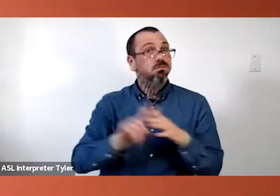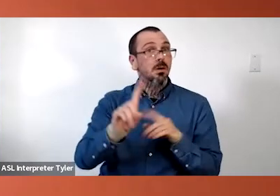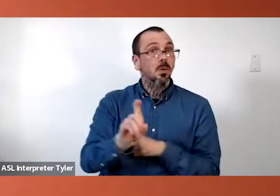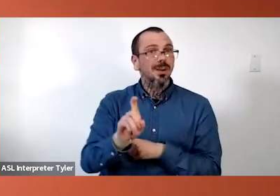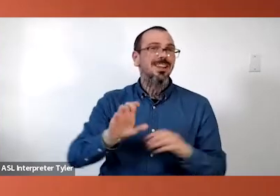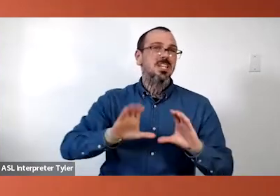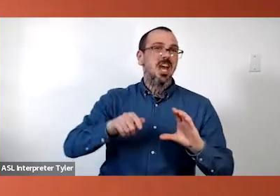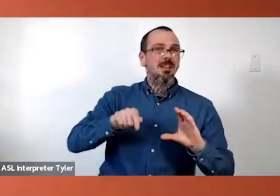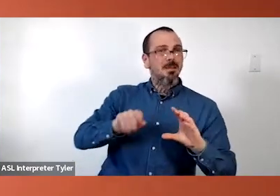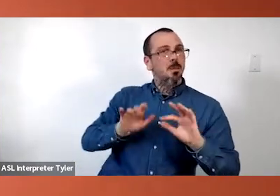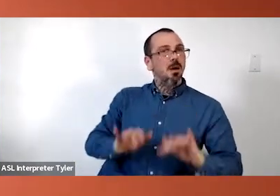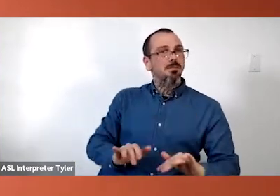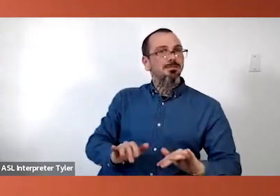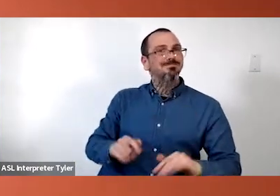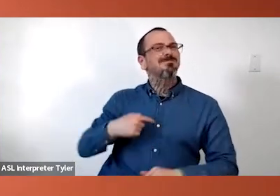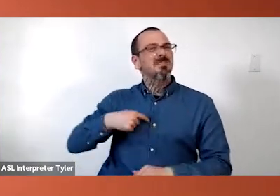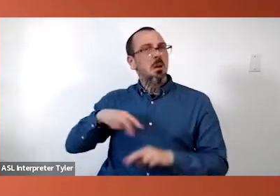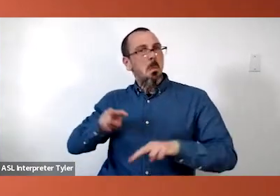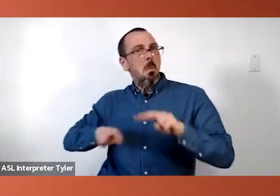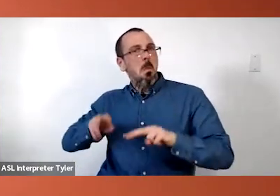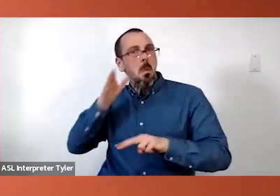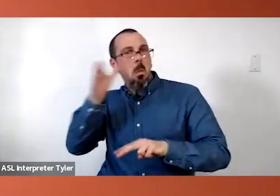have to pay attention to the chat during the presentation.